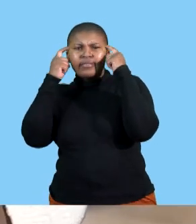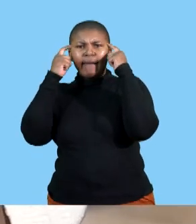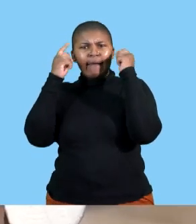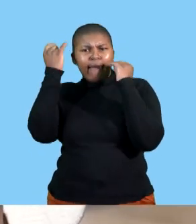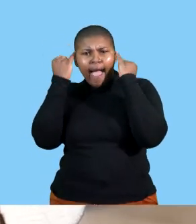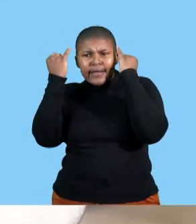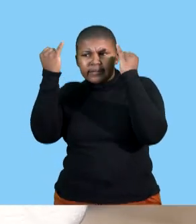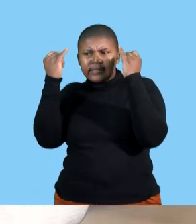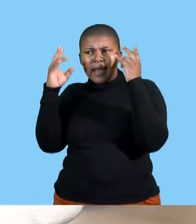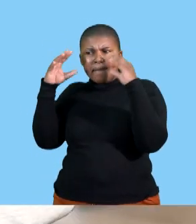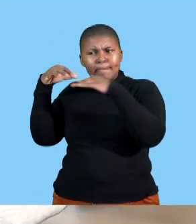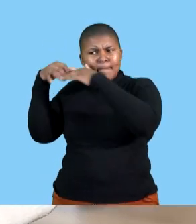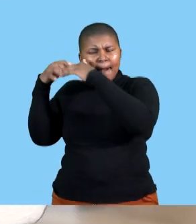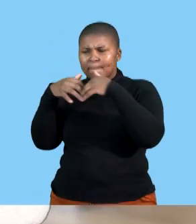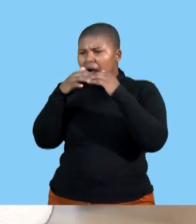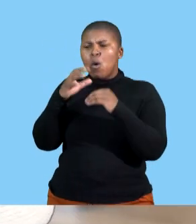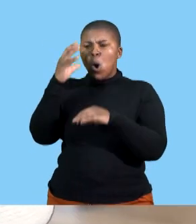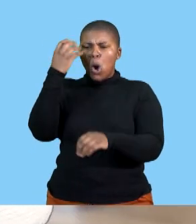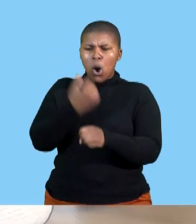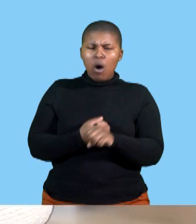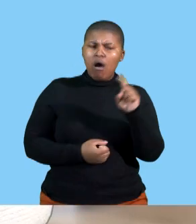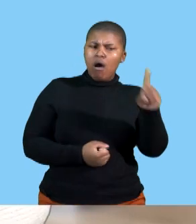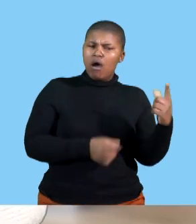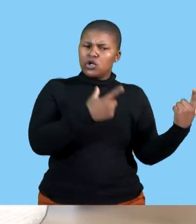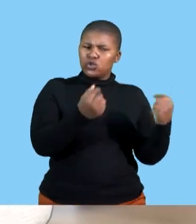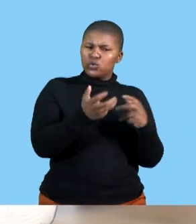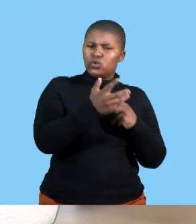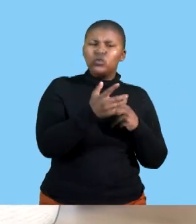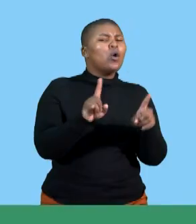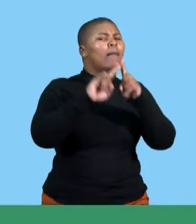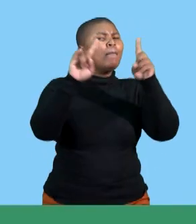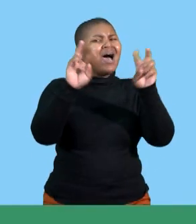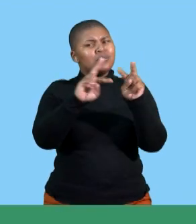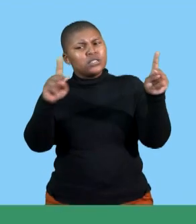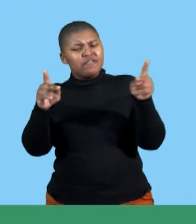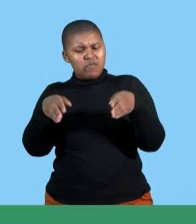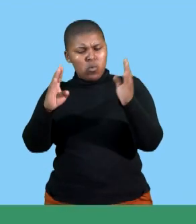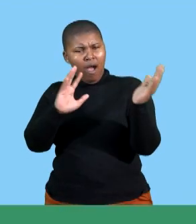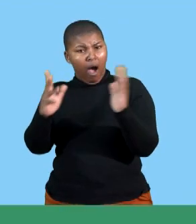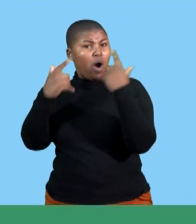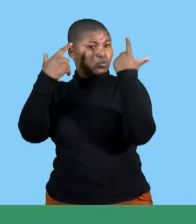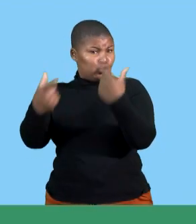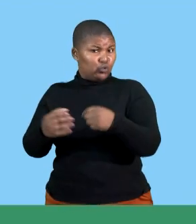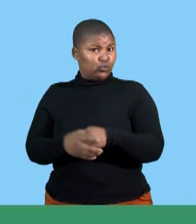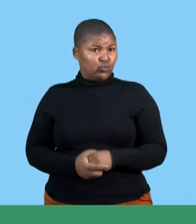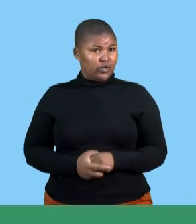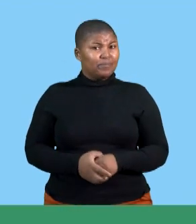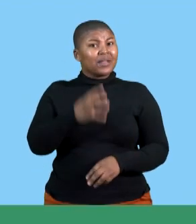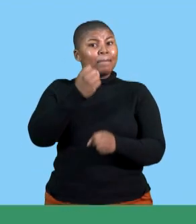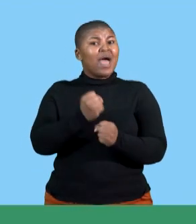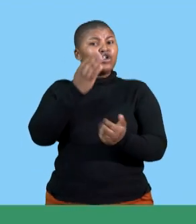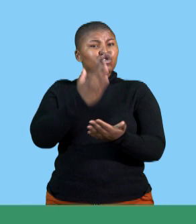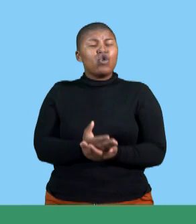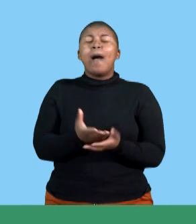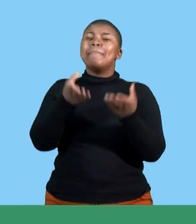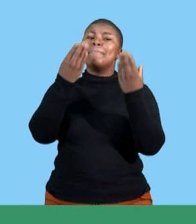things differently. Right. Products and services can be marketed creatively. We're coming up with new ways